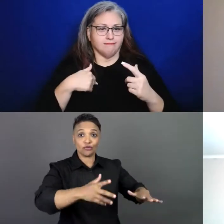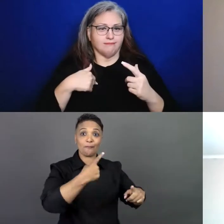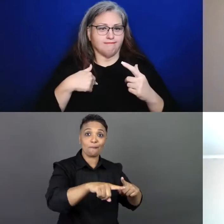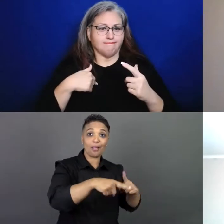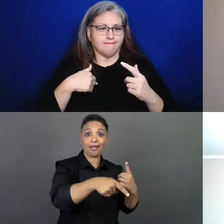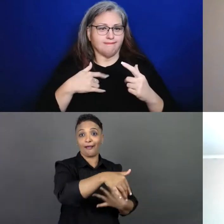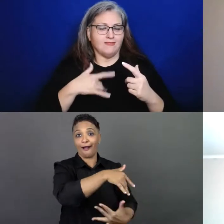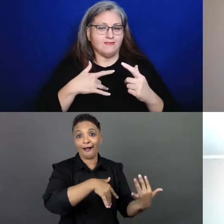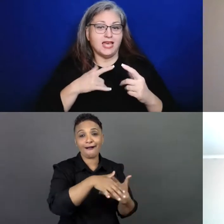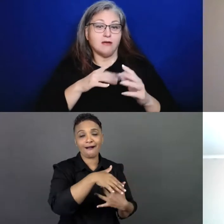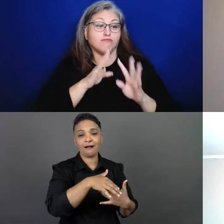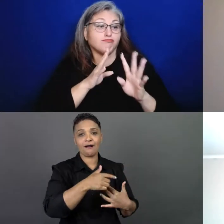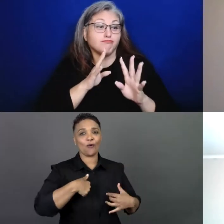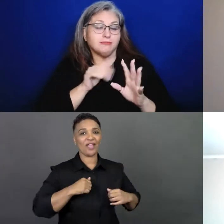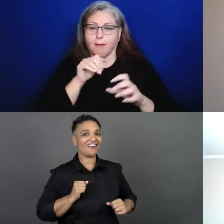not that vocal.